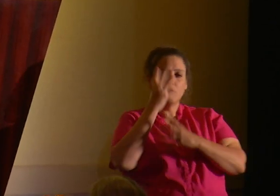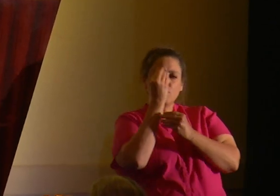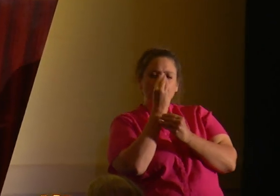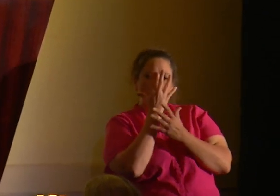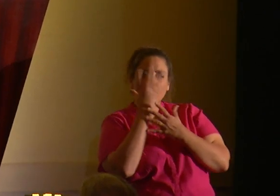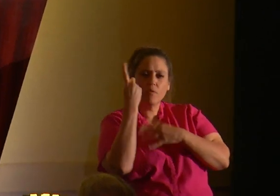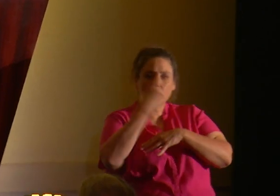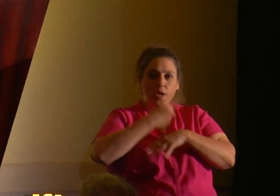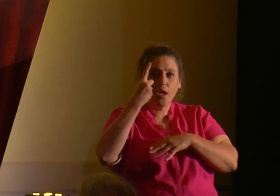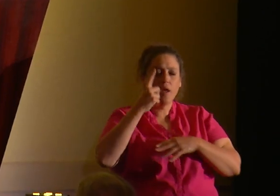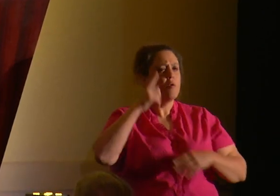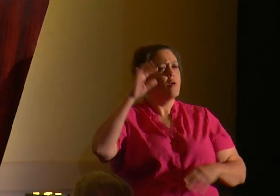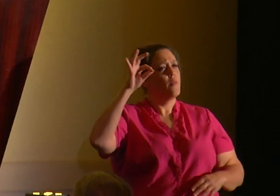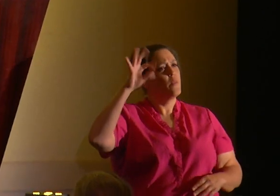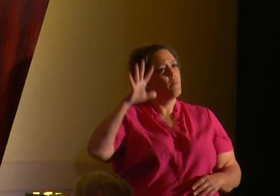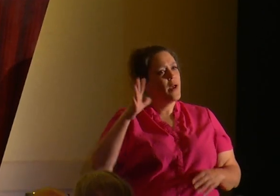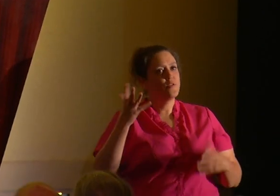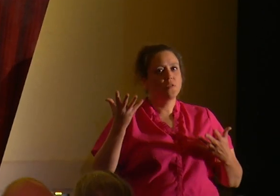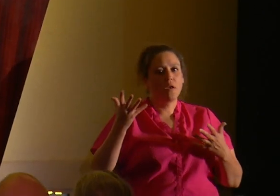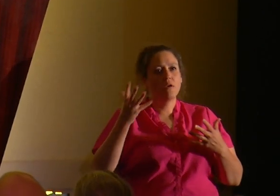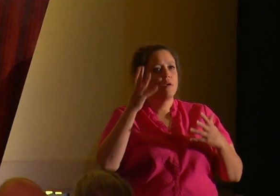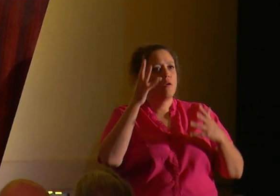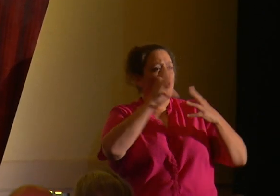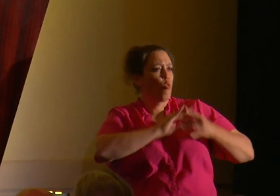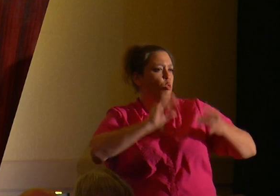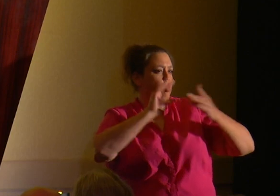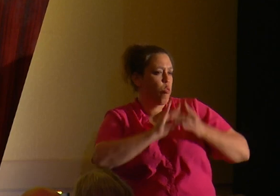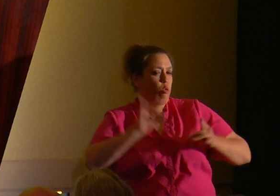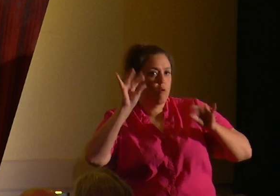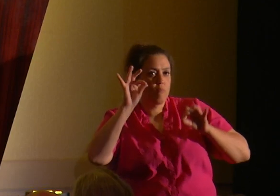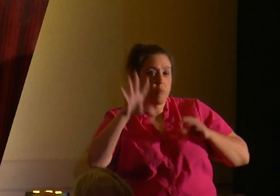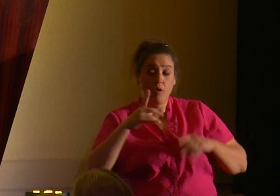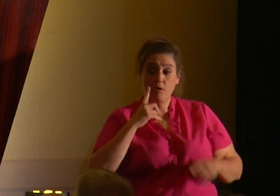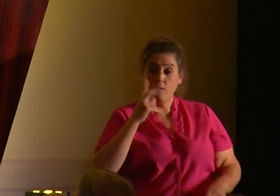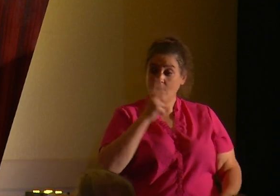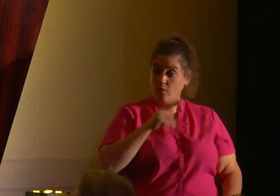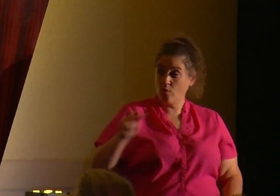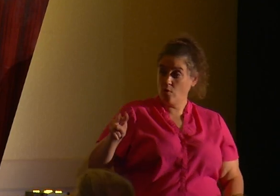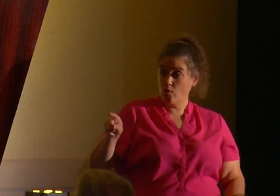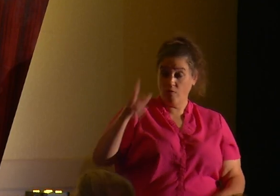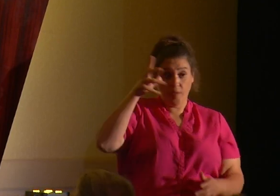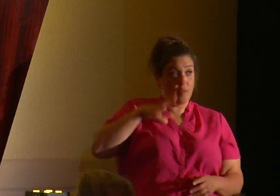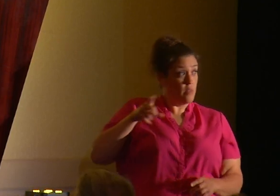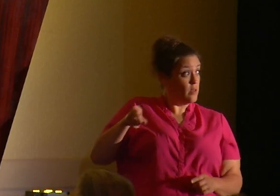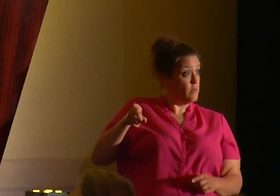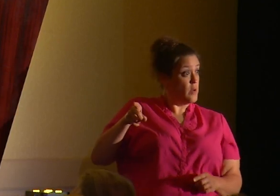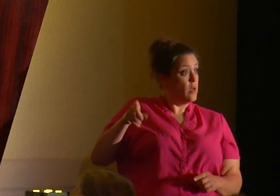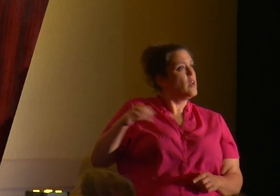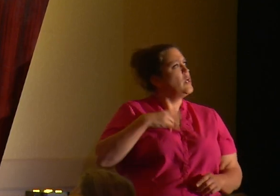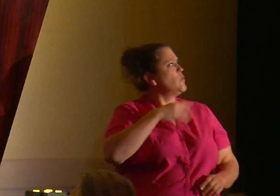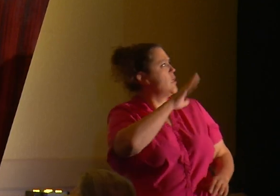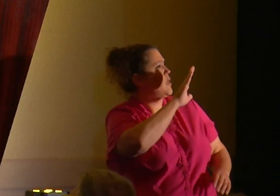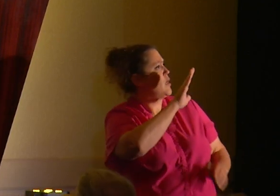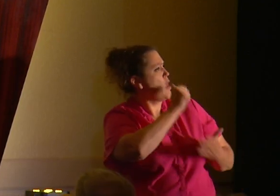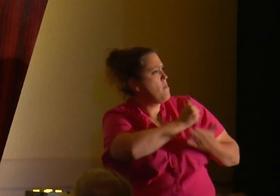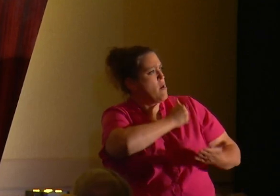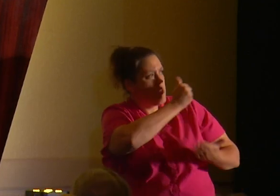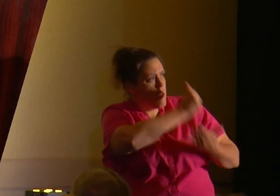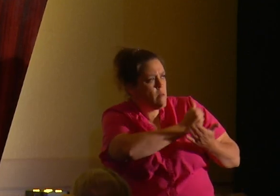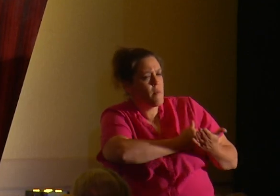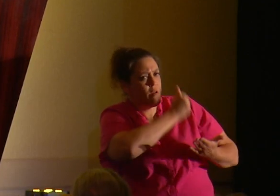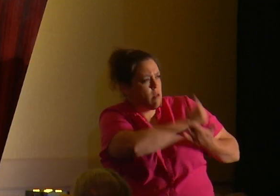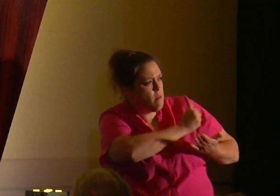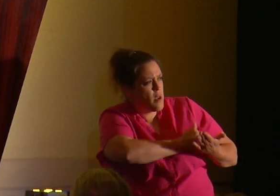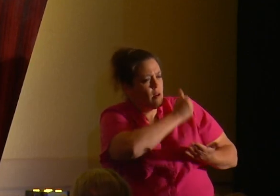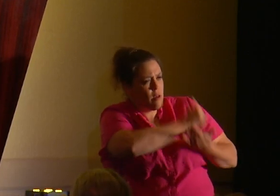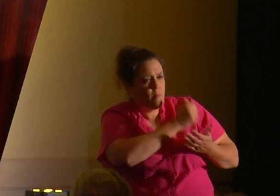and the pastor was like, you know, he was talking all this stuff, and he looked over at Carter, because this guy was like, amen, amen, amen, everything